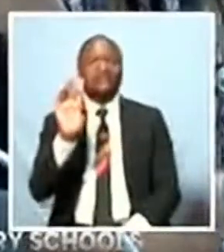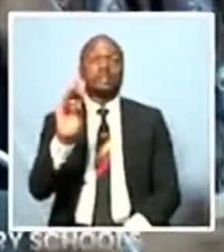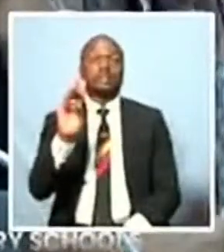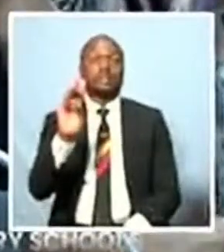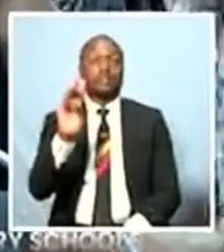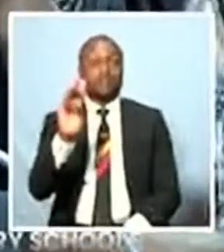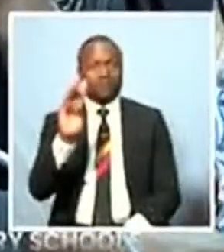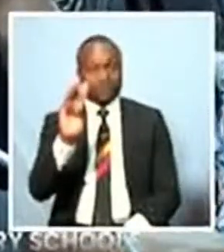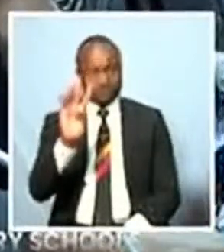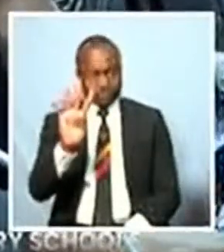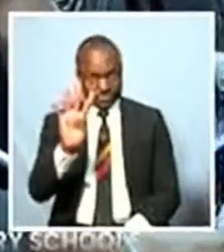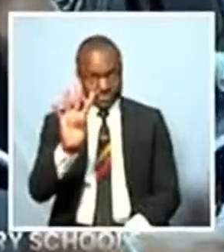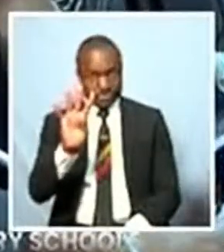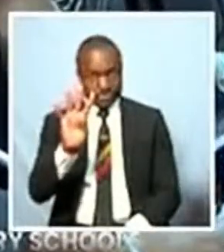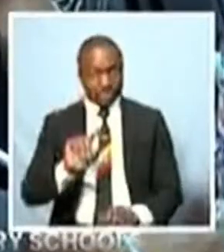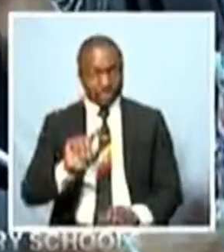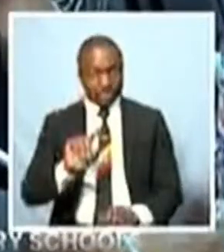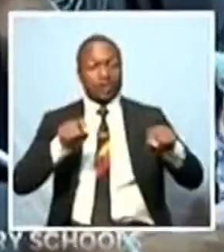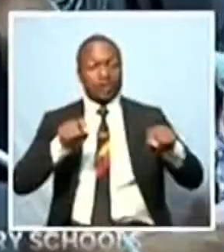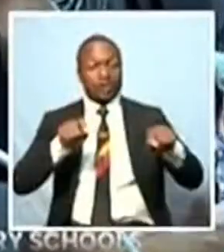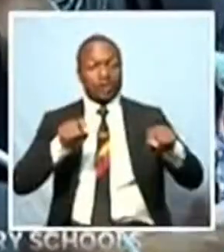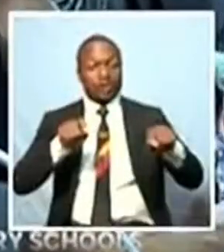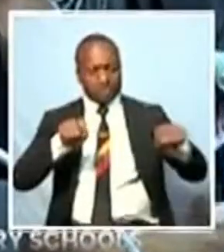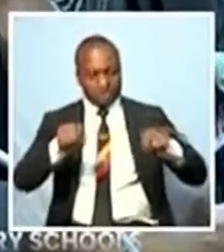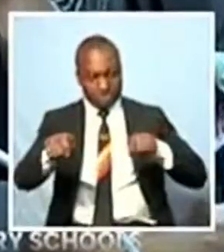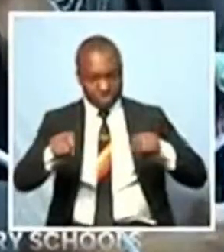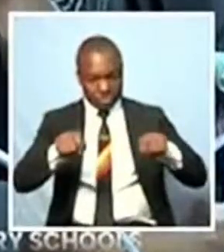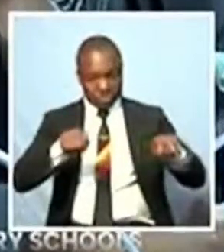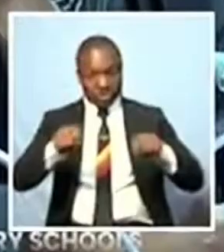And we started governing ourselves.